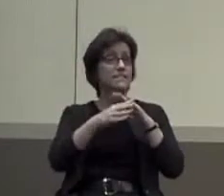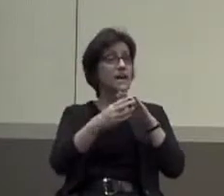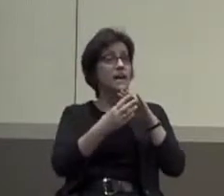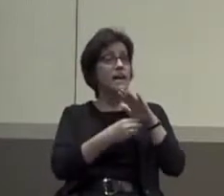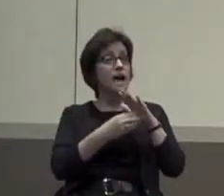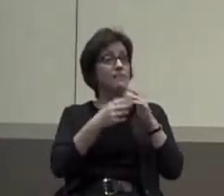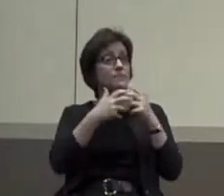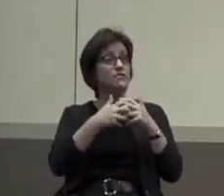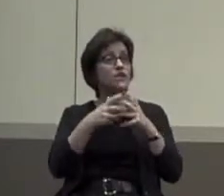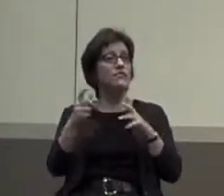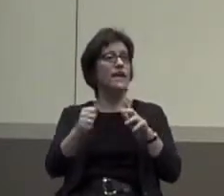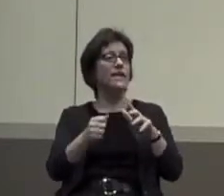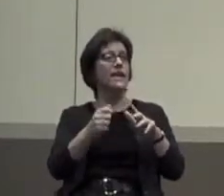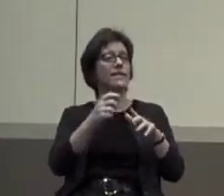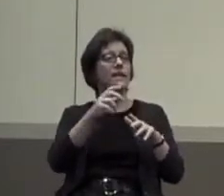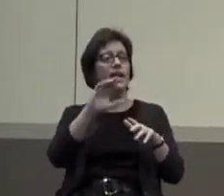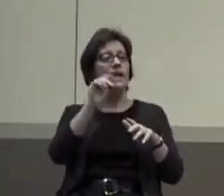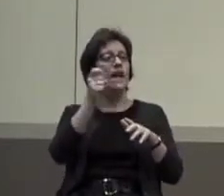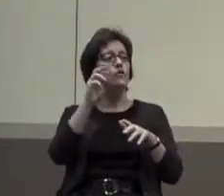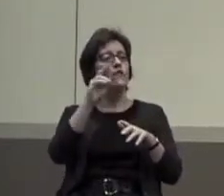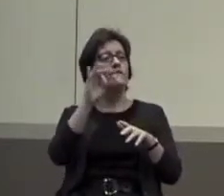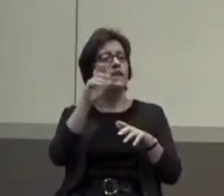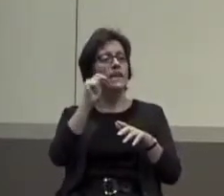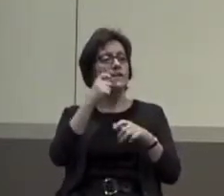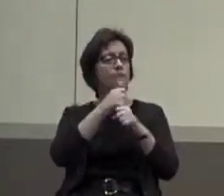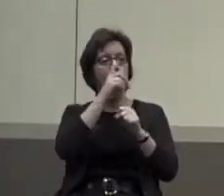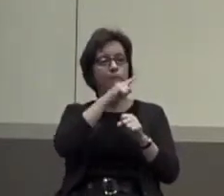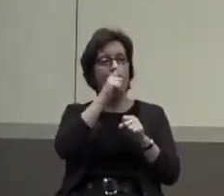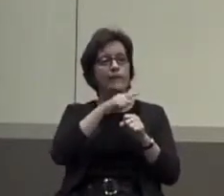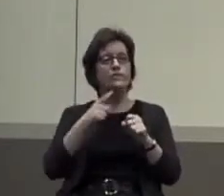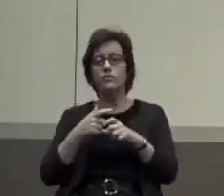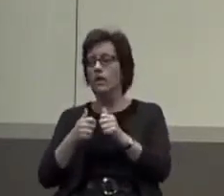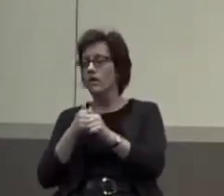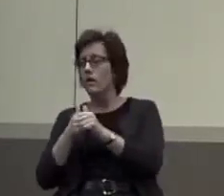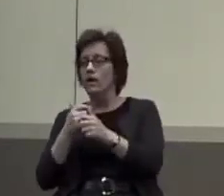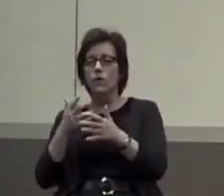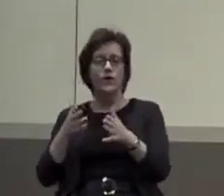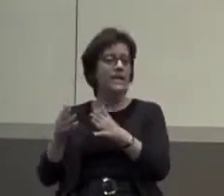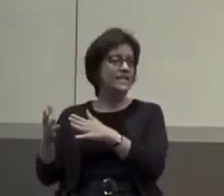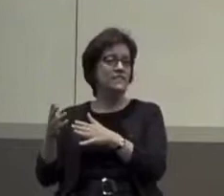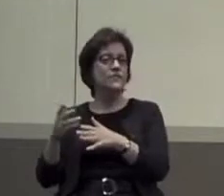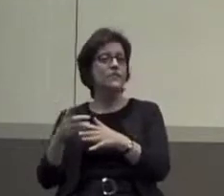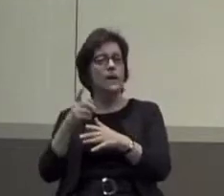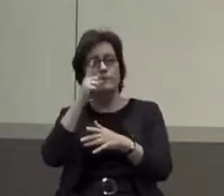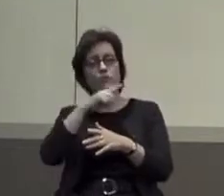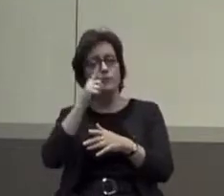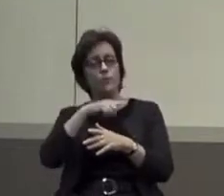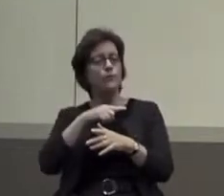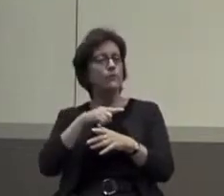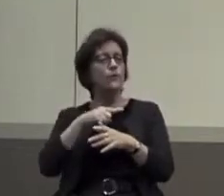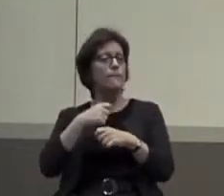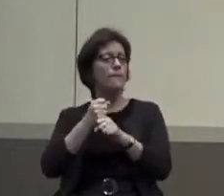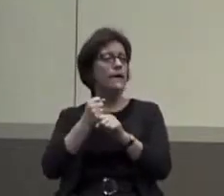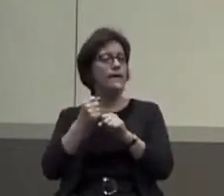you need to find a way to prevent students from counterfeiting your, whatever your token is.